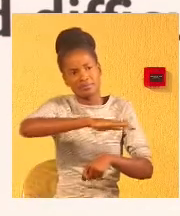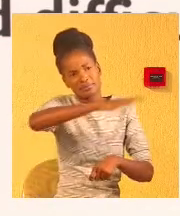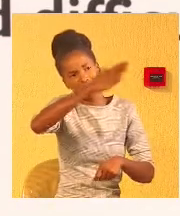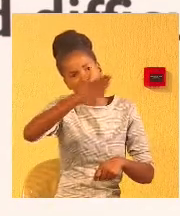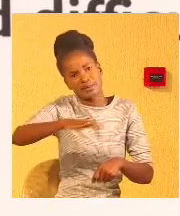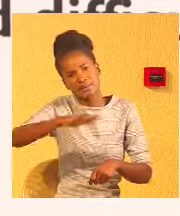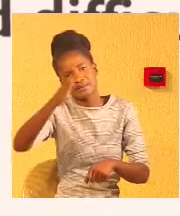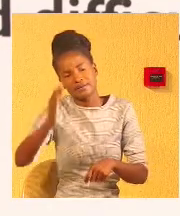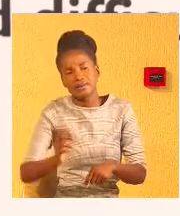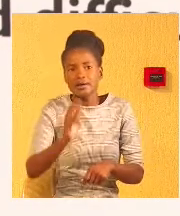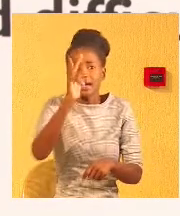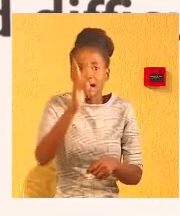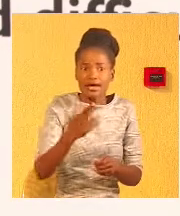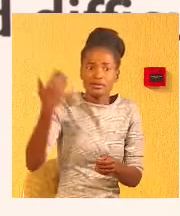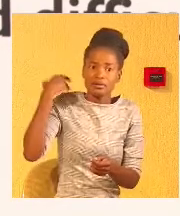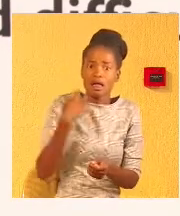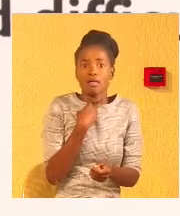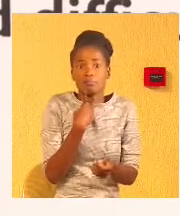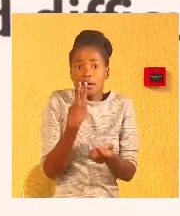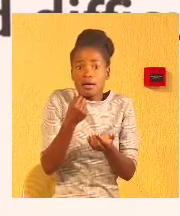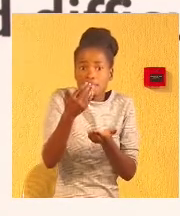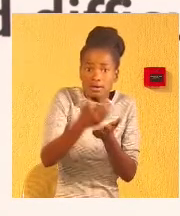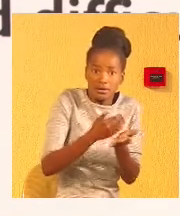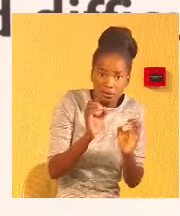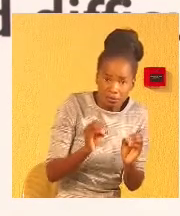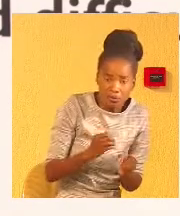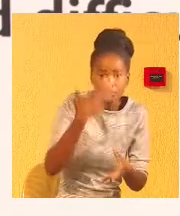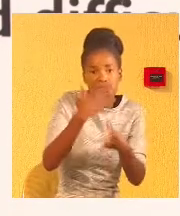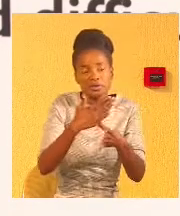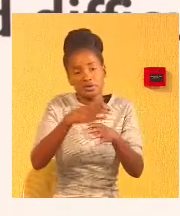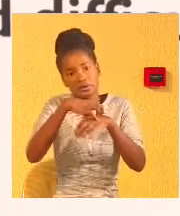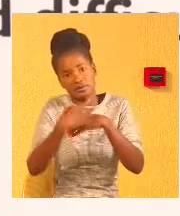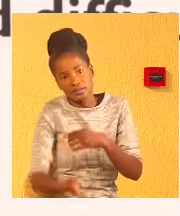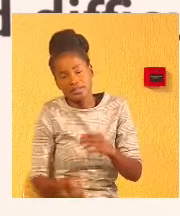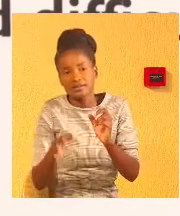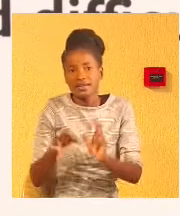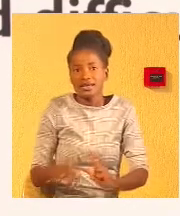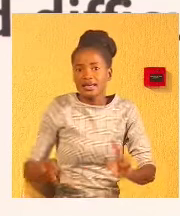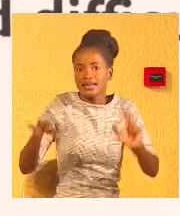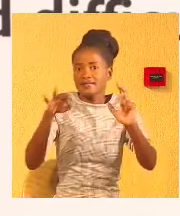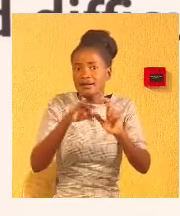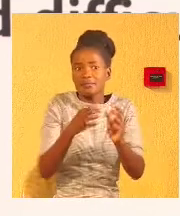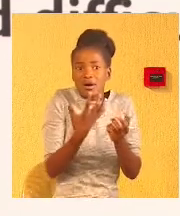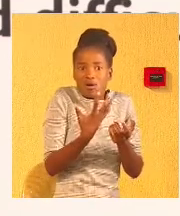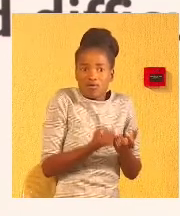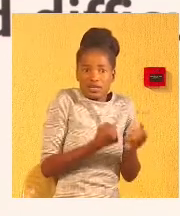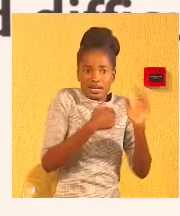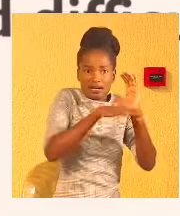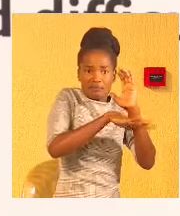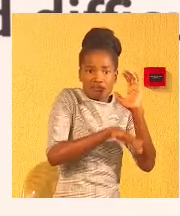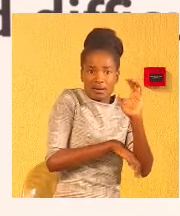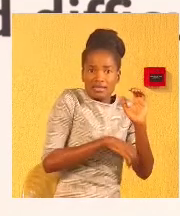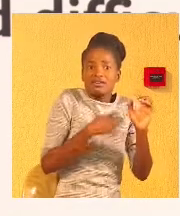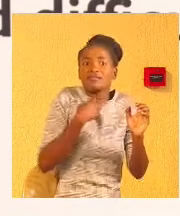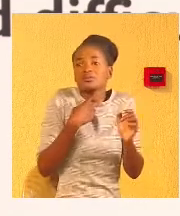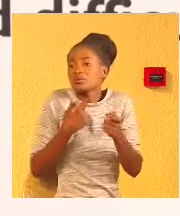found themselves without income or without jobs and the farmers who had no access to a market can have access